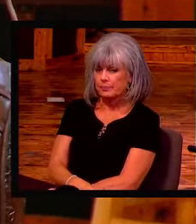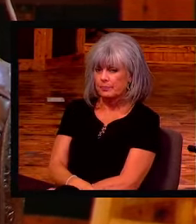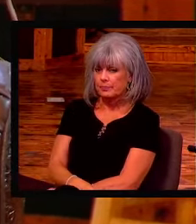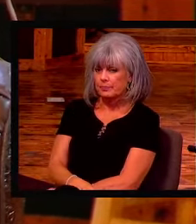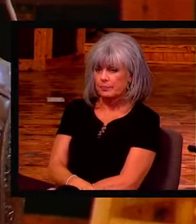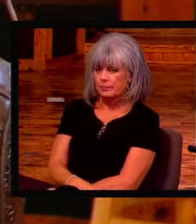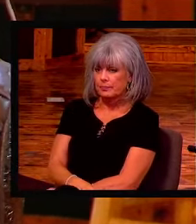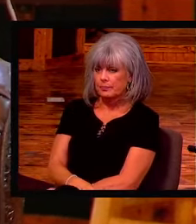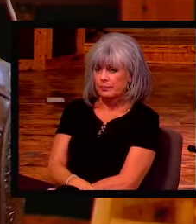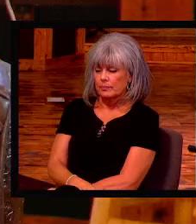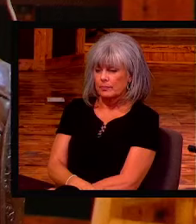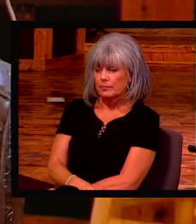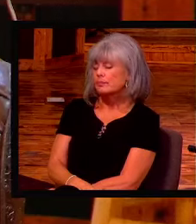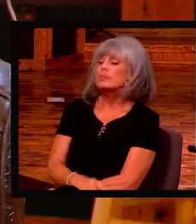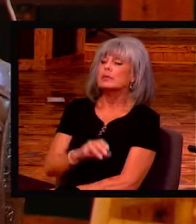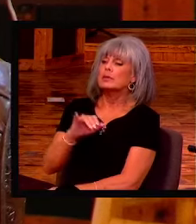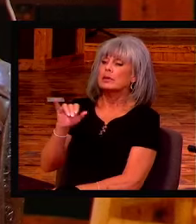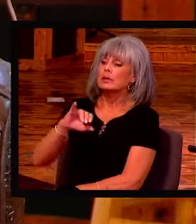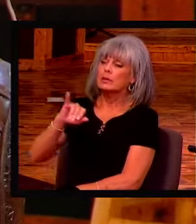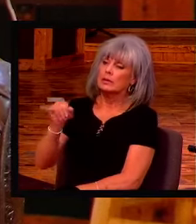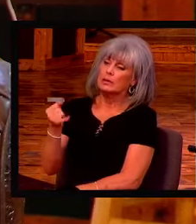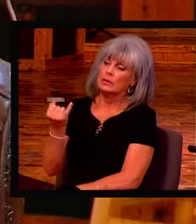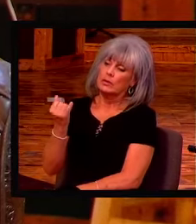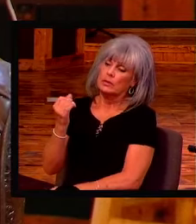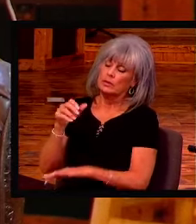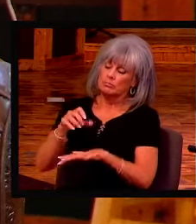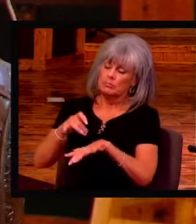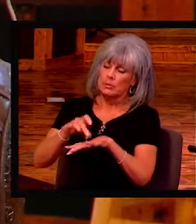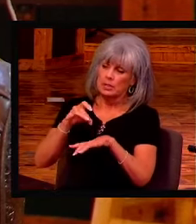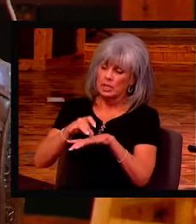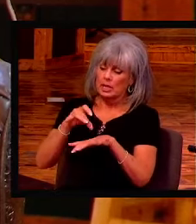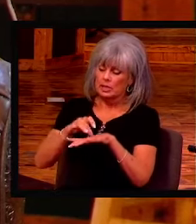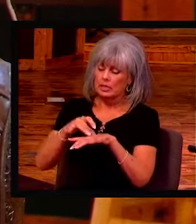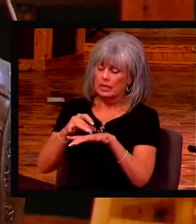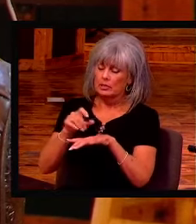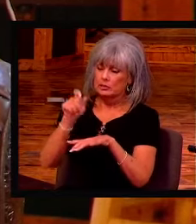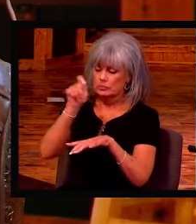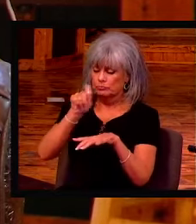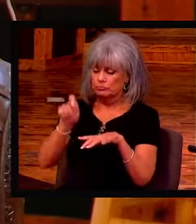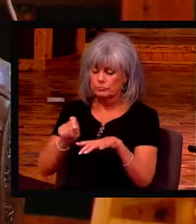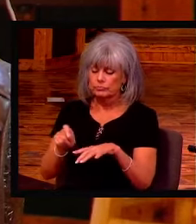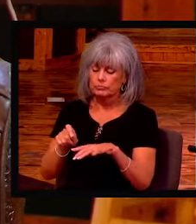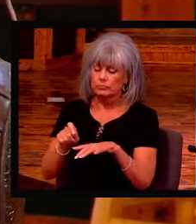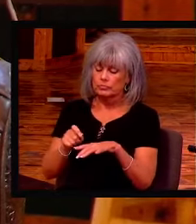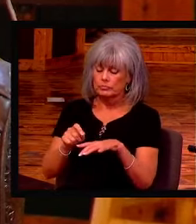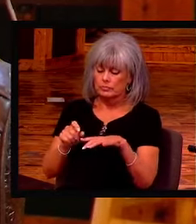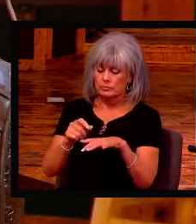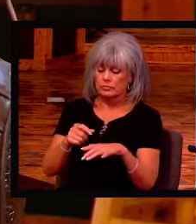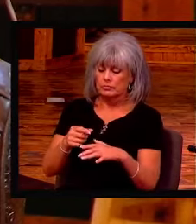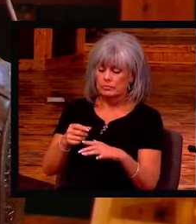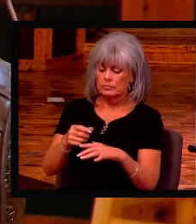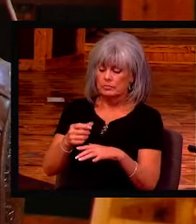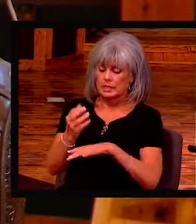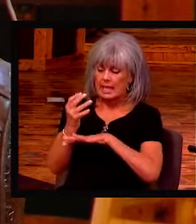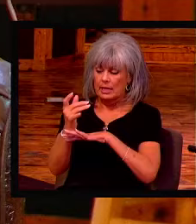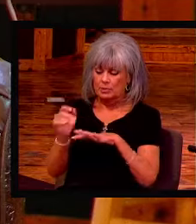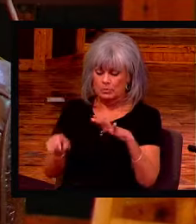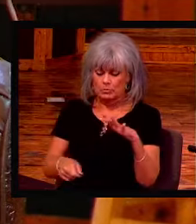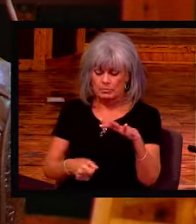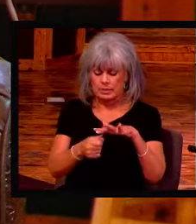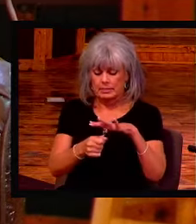This goes with jack-o'-lanterns. Gourds were cut, candles were put in them, they were used